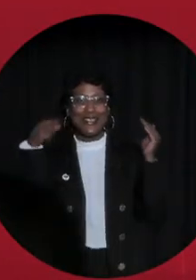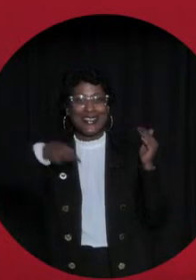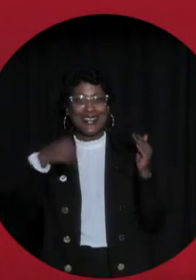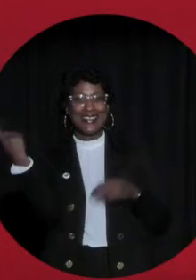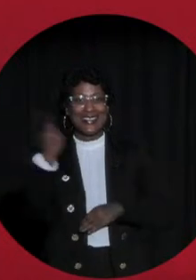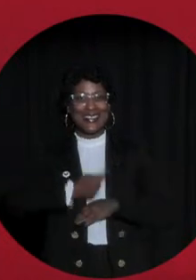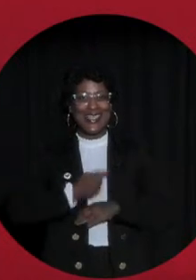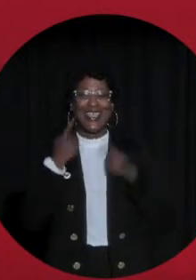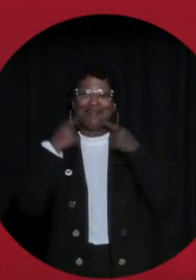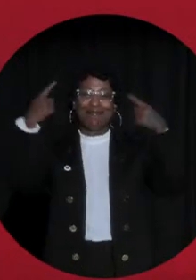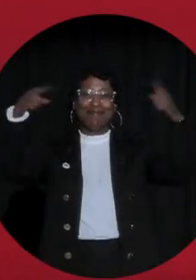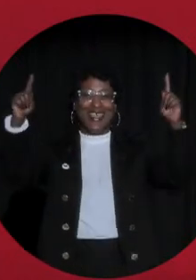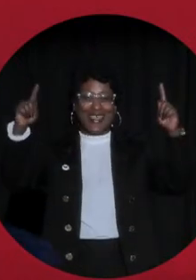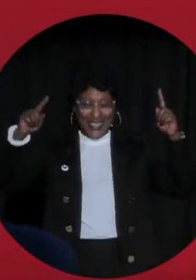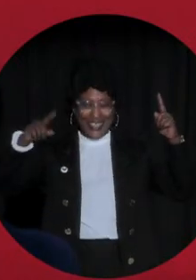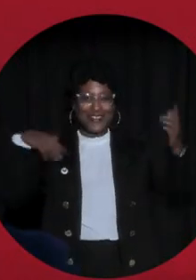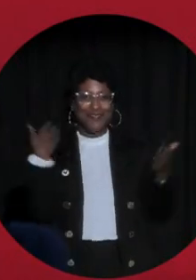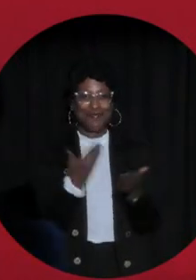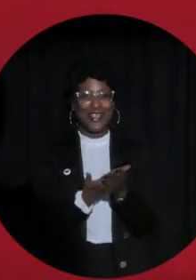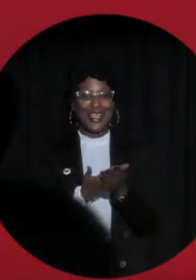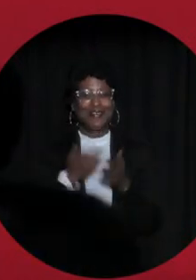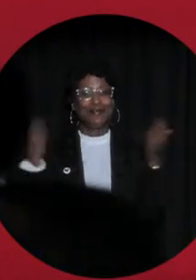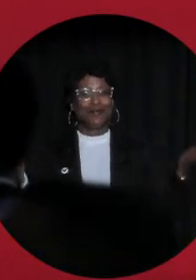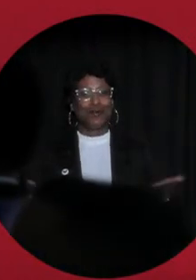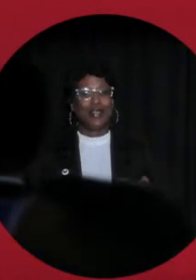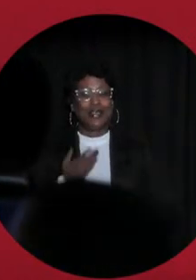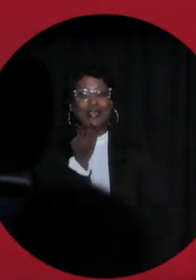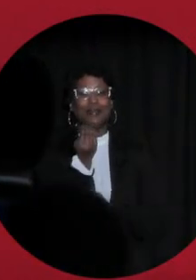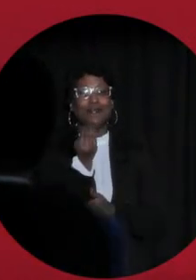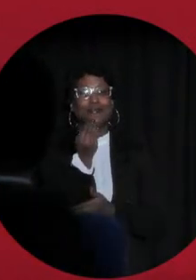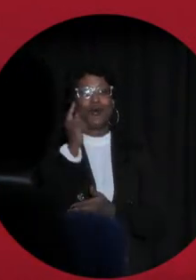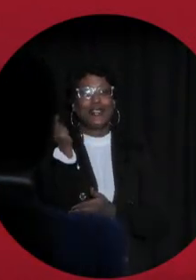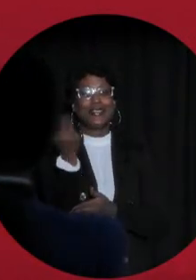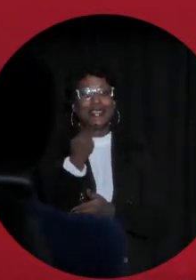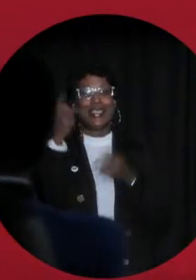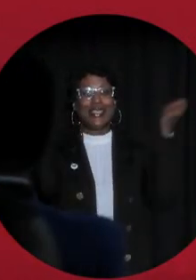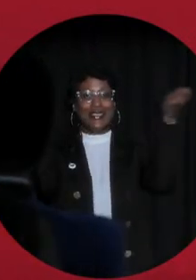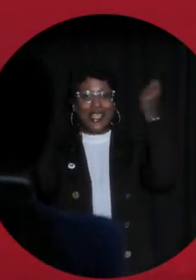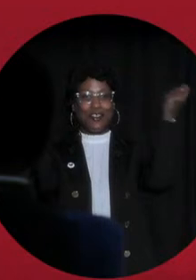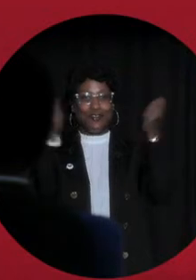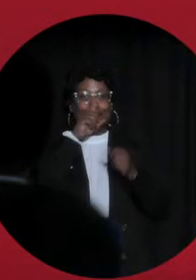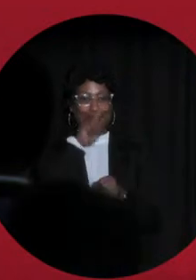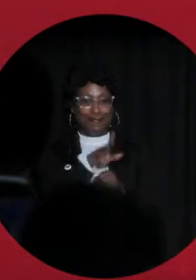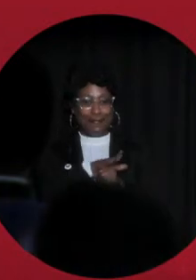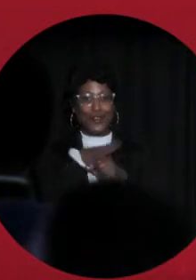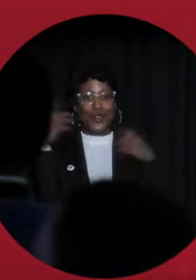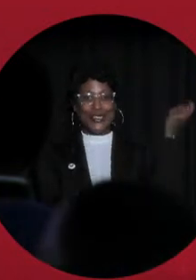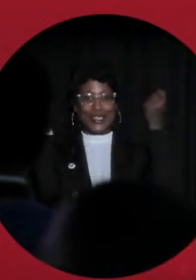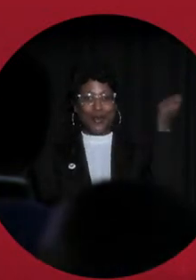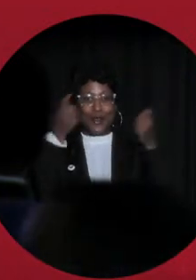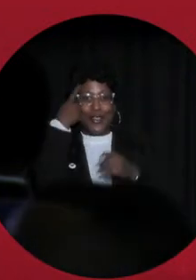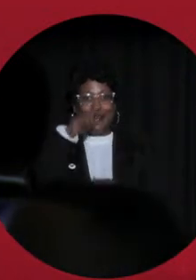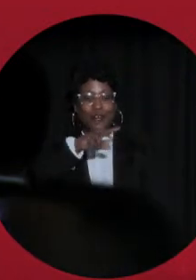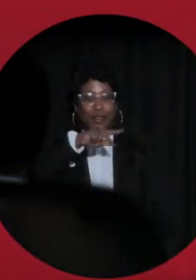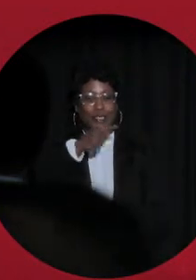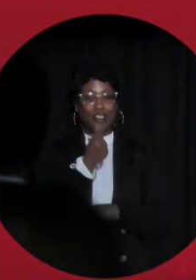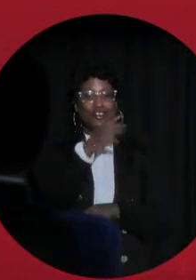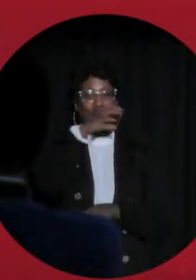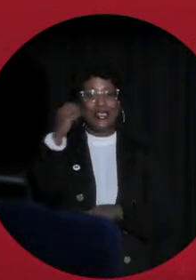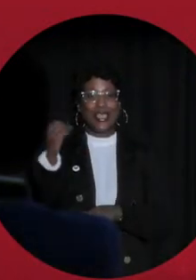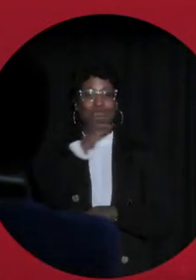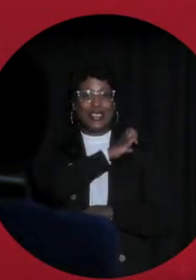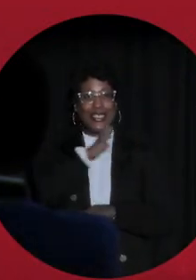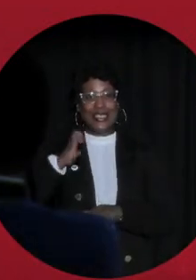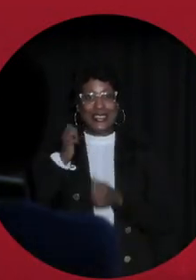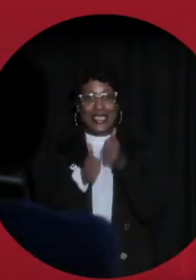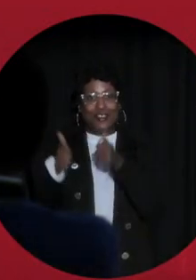arrived. Welcome to the 14th inaugural ceremony for the Prince George's County Executive and the Prince George's